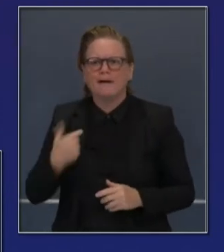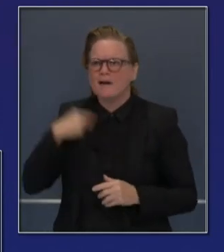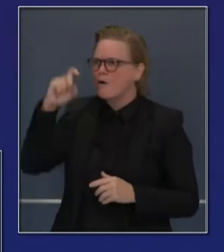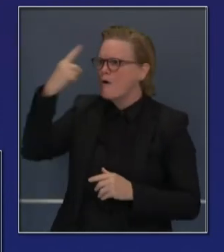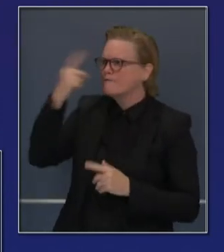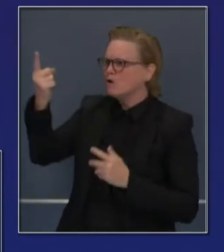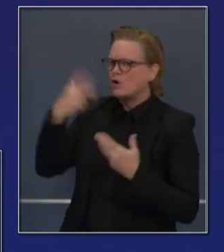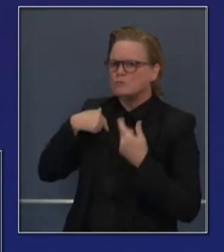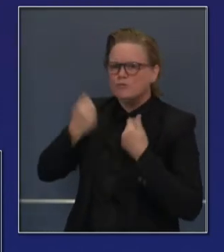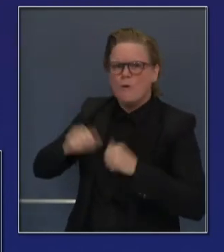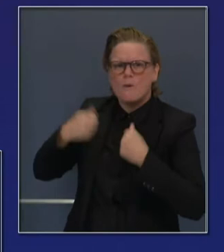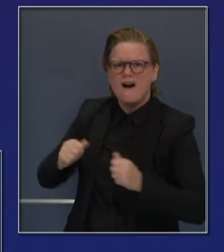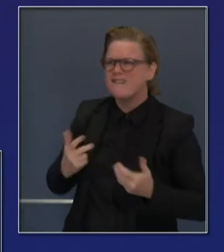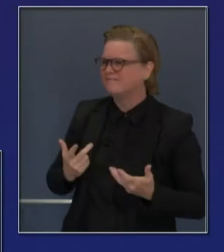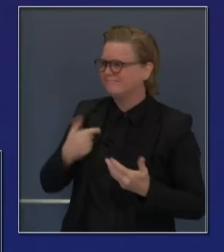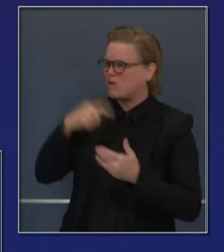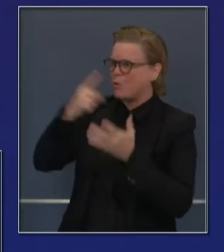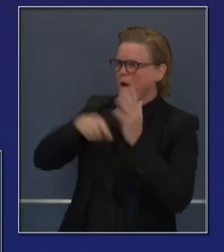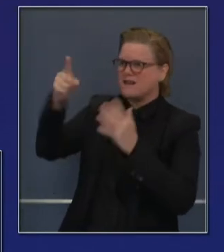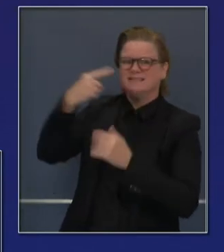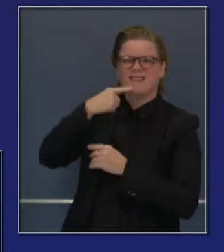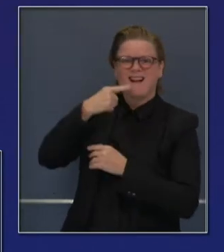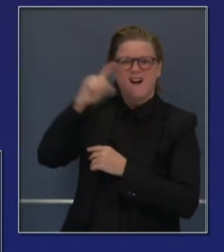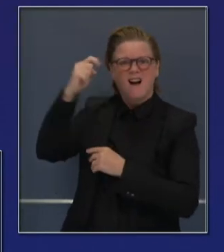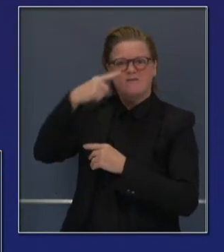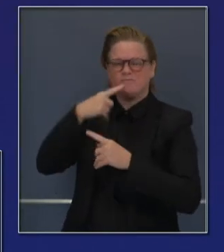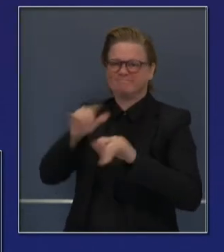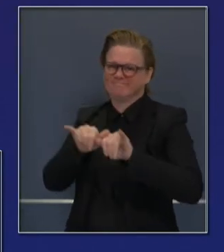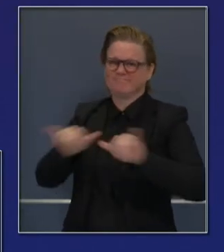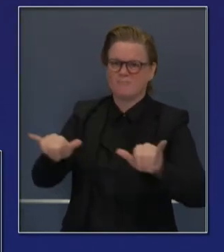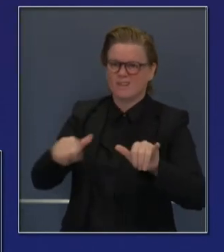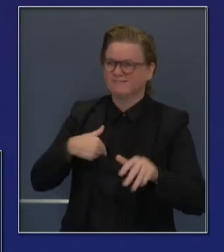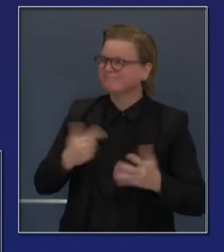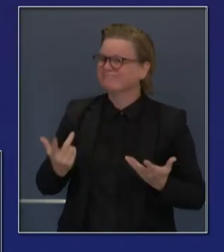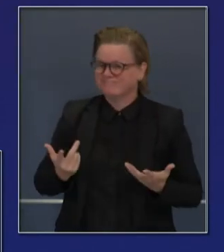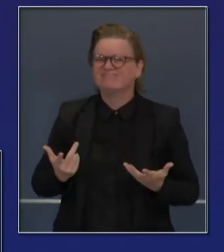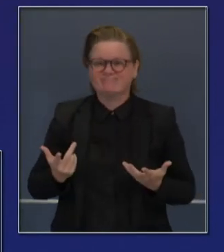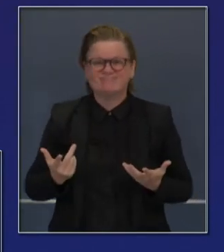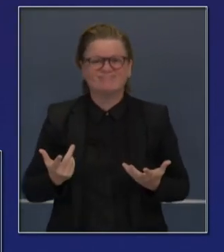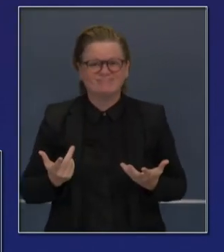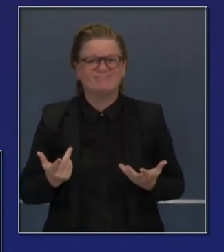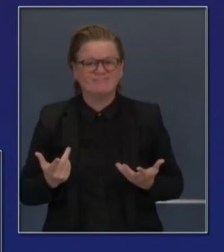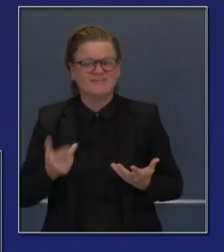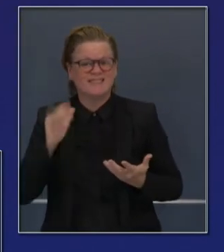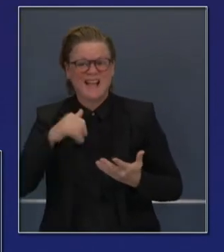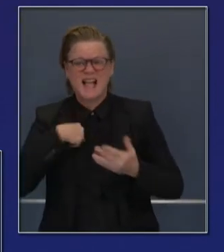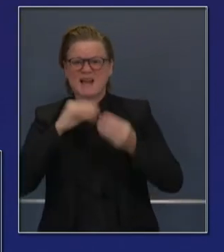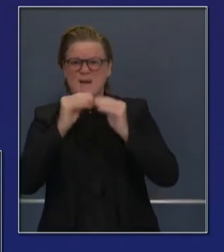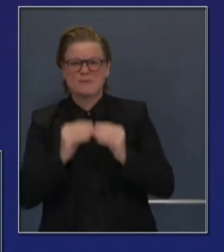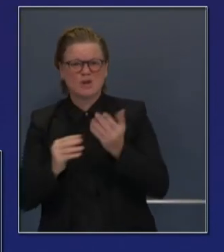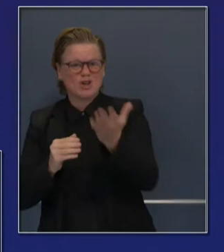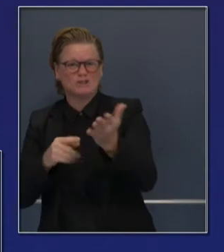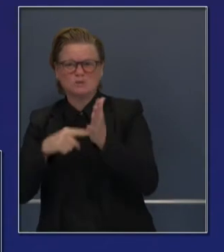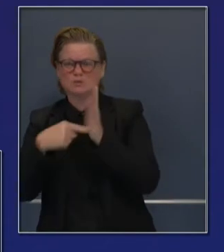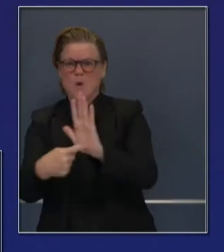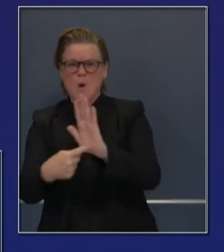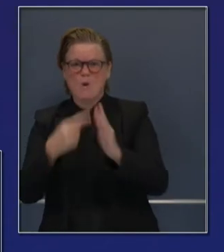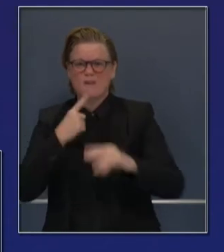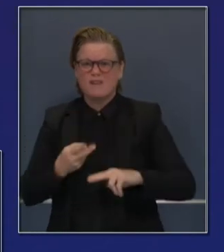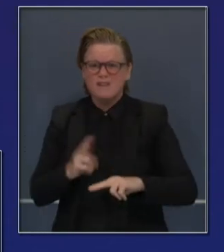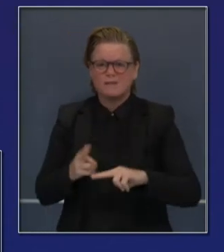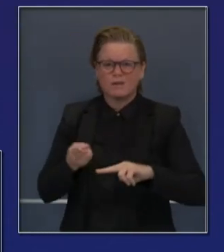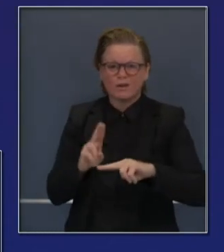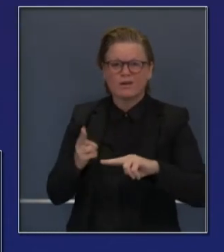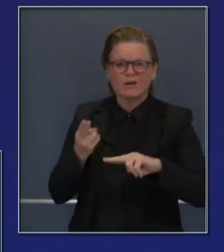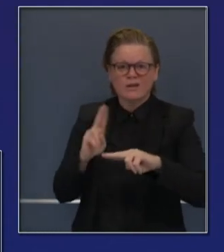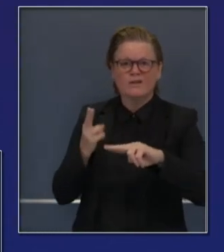really navigate what is a challenging time with case rates. I'll remind you that the high case numbers that we've seen in the last week